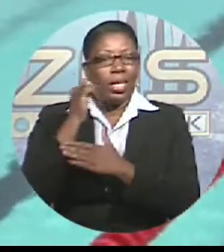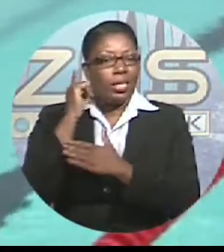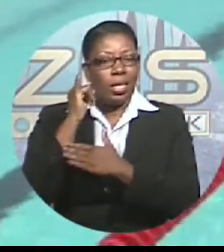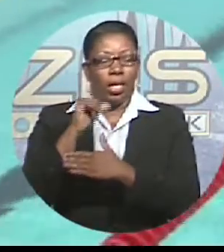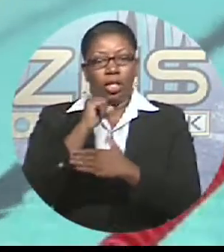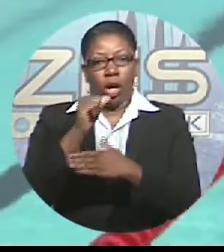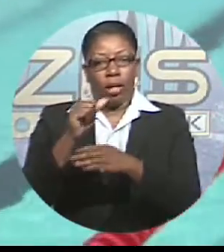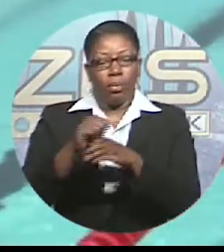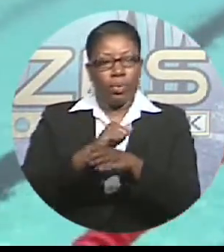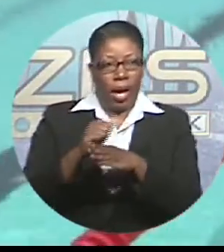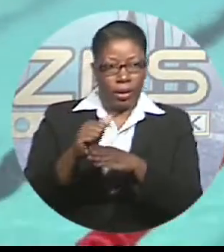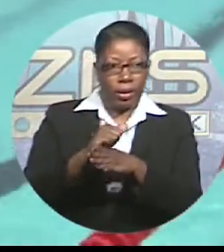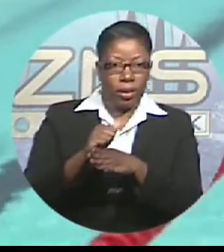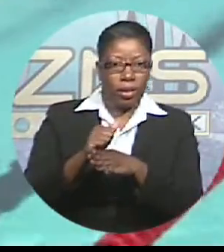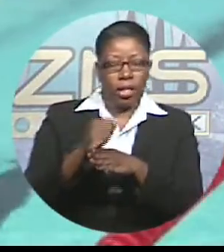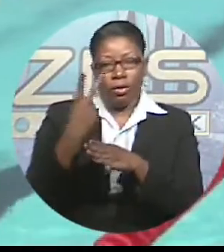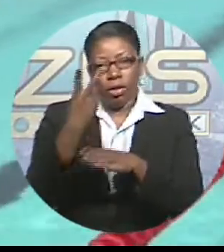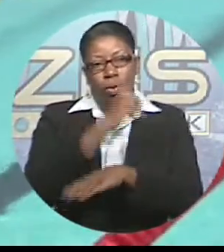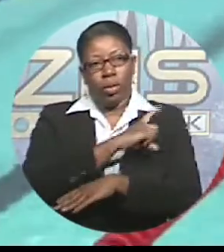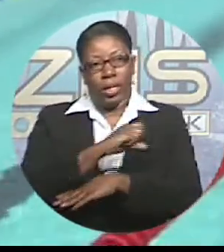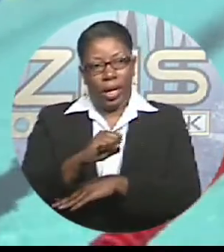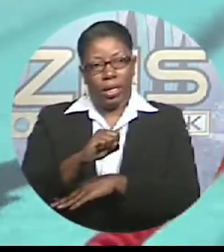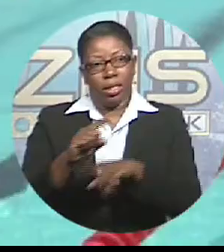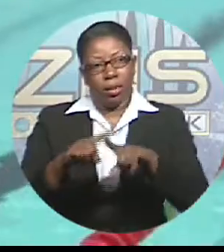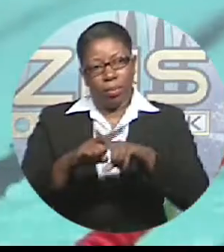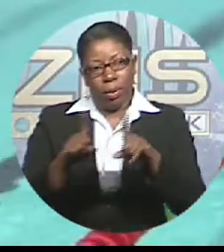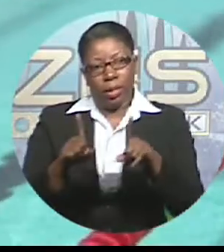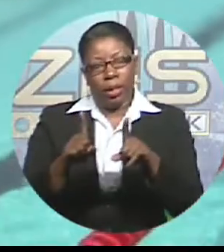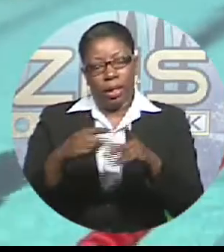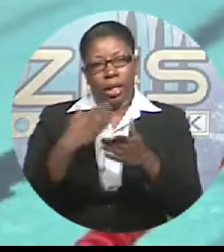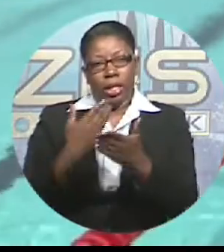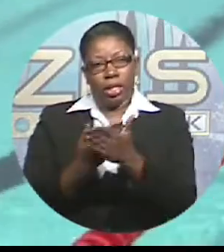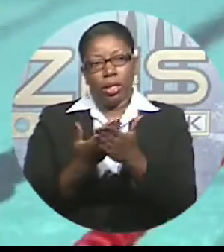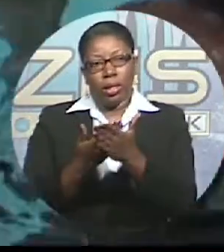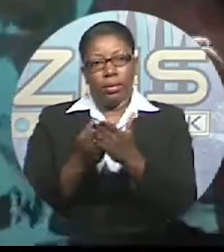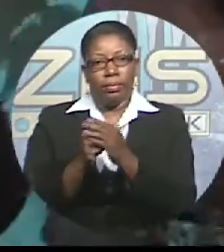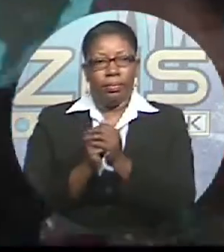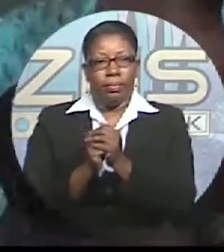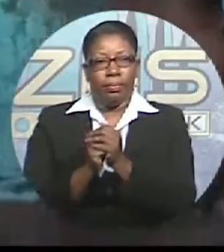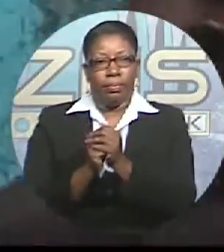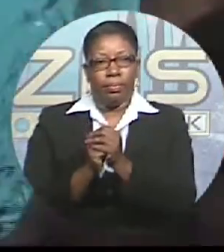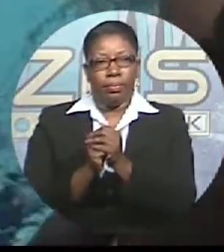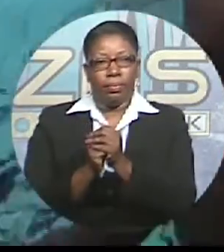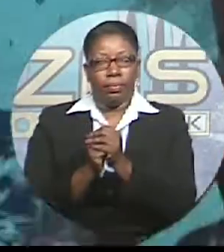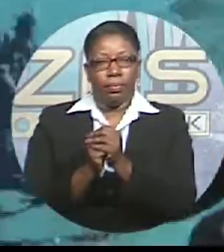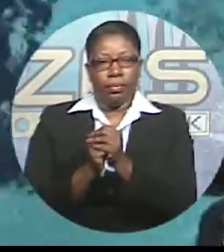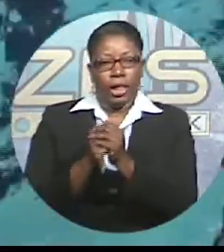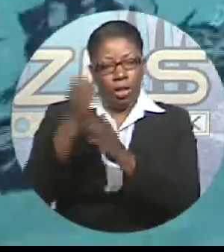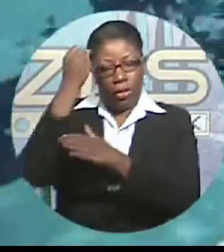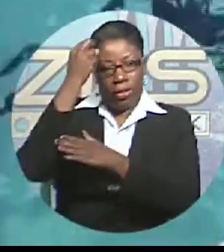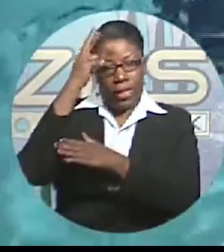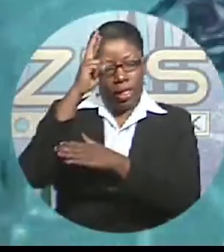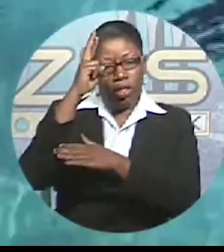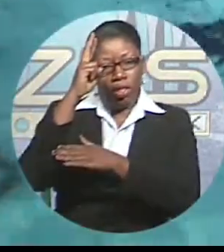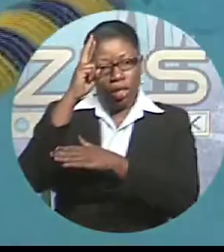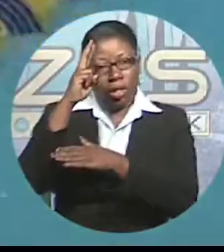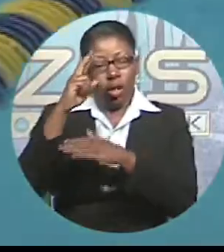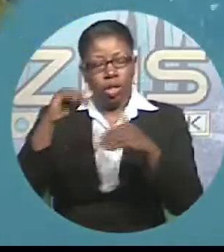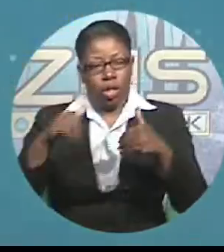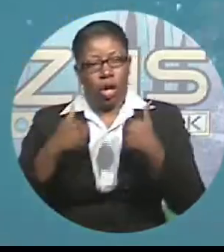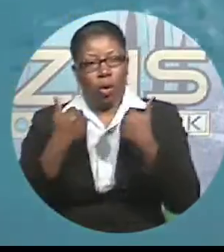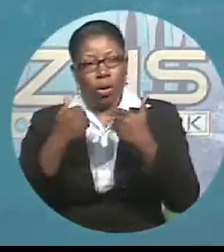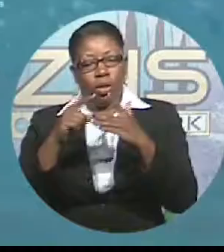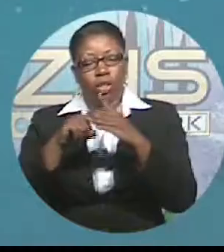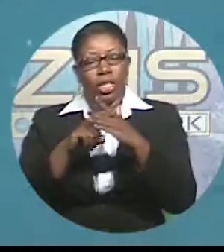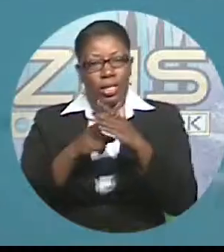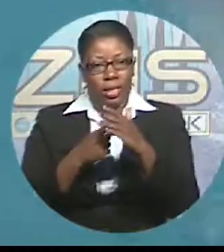flight was late, and we haven't been in the water for 2 days, but I mean, it's pretty good other than that. Seniors and rookies, though, believe despite the long layoff, this